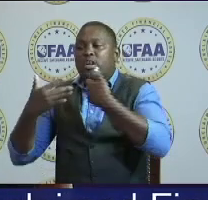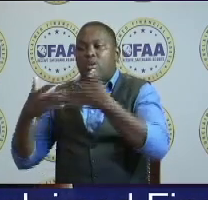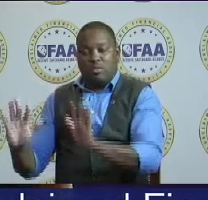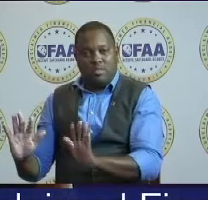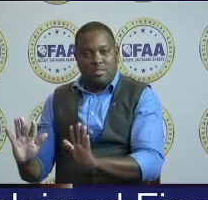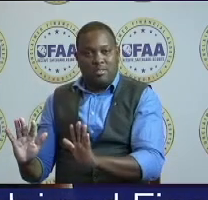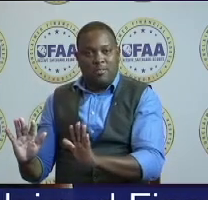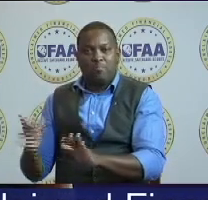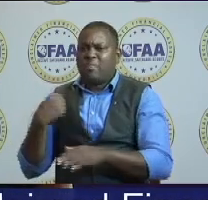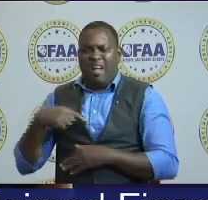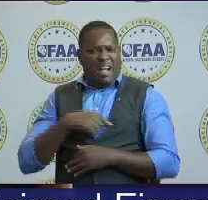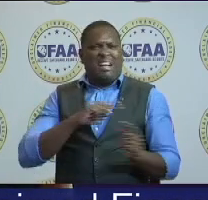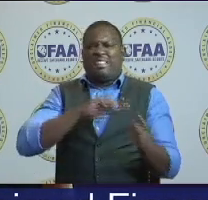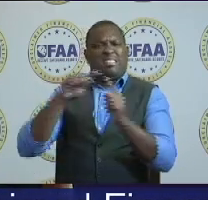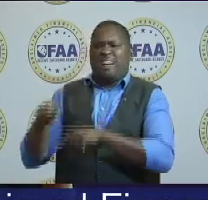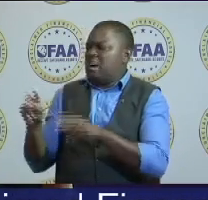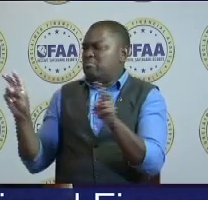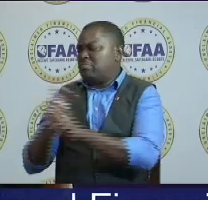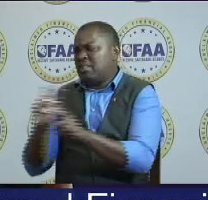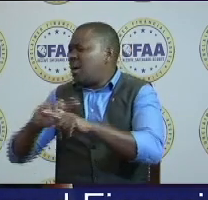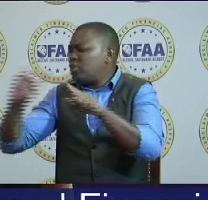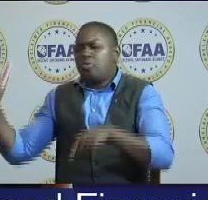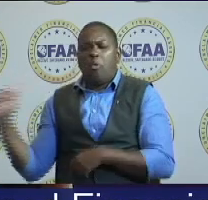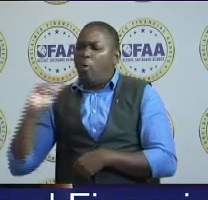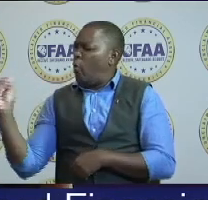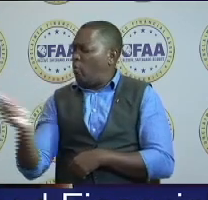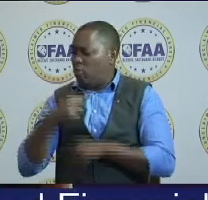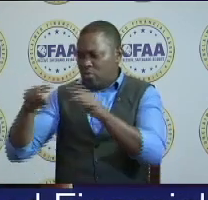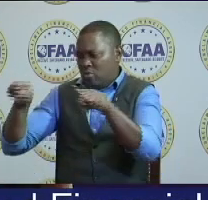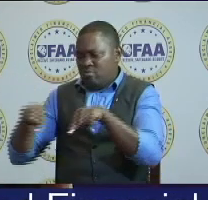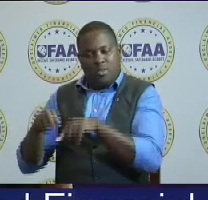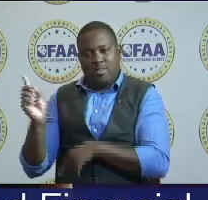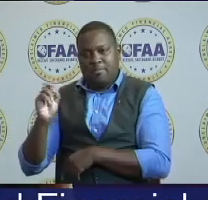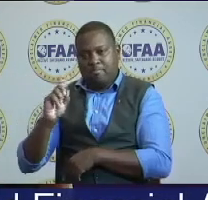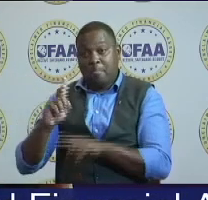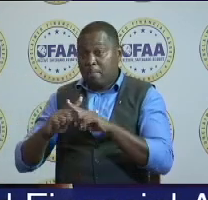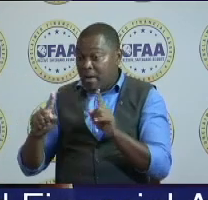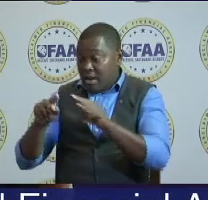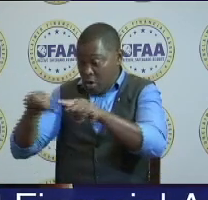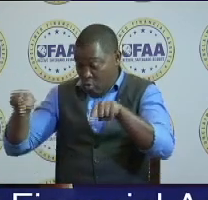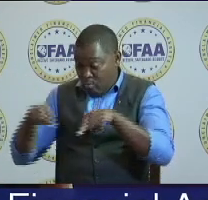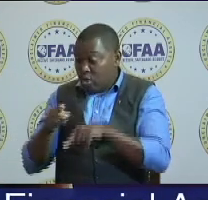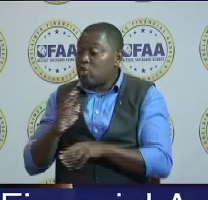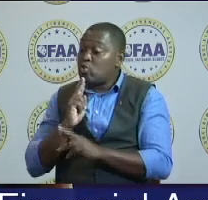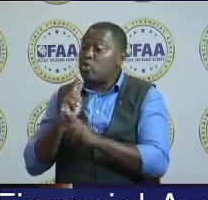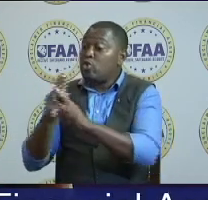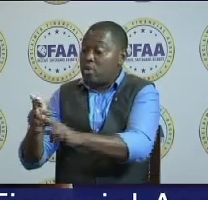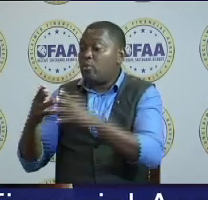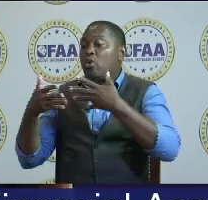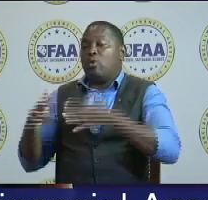So we'll not be coming to check all your boxes. You'd only be interested in those which you have reported as unclaimed. At the day of